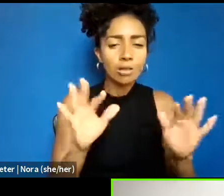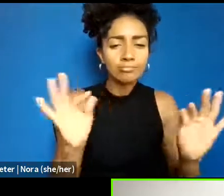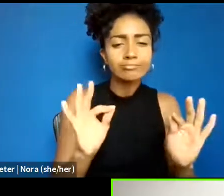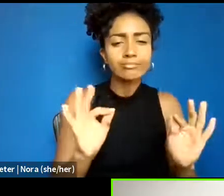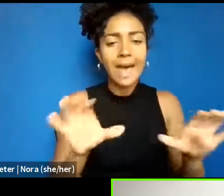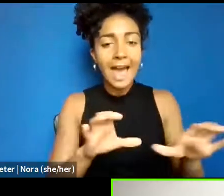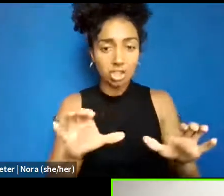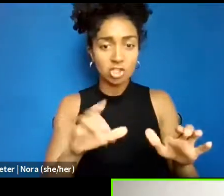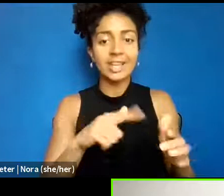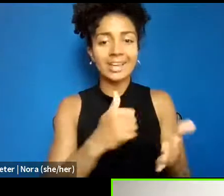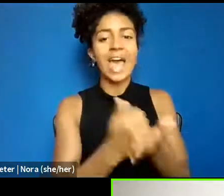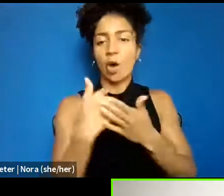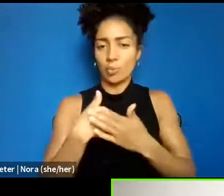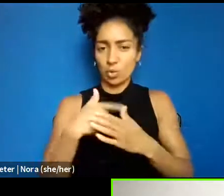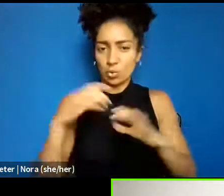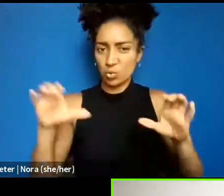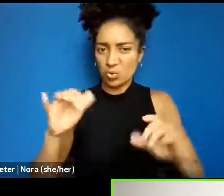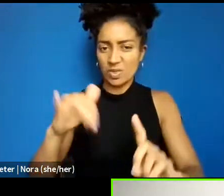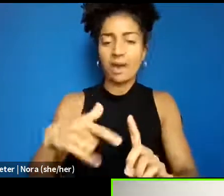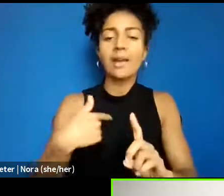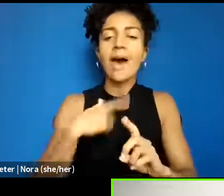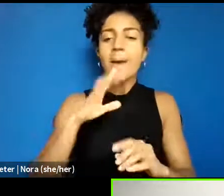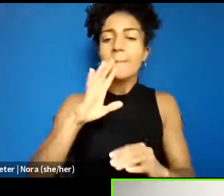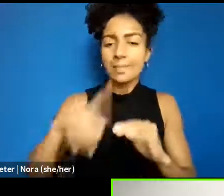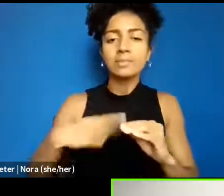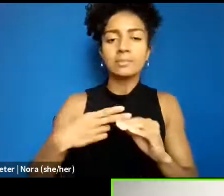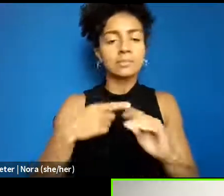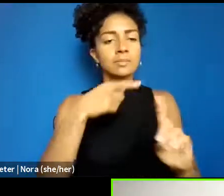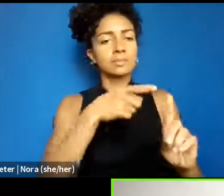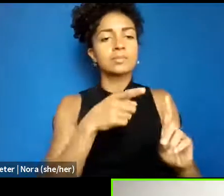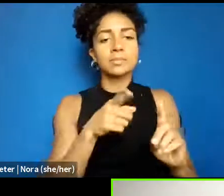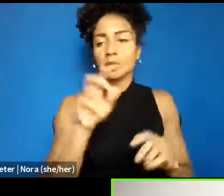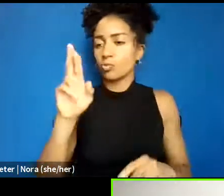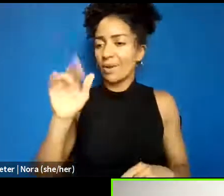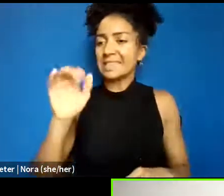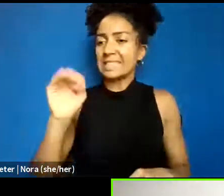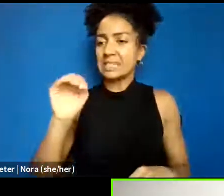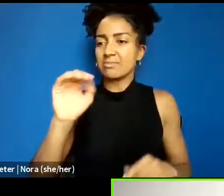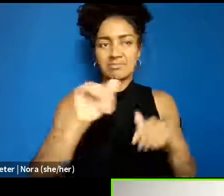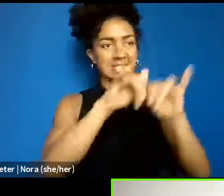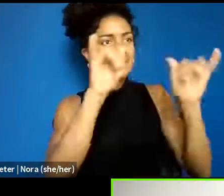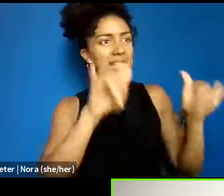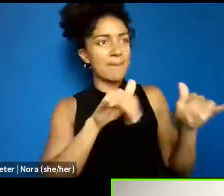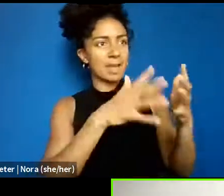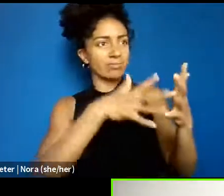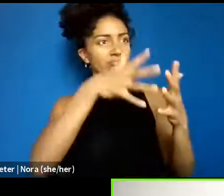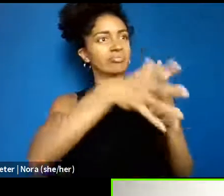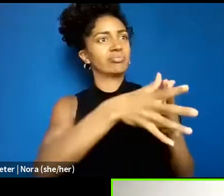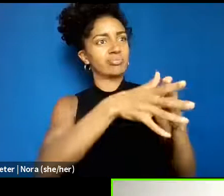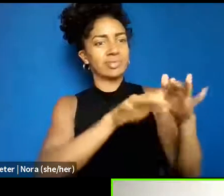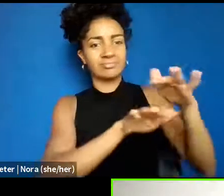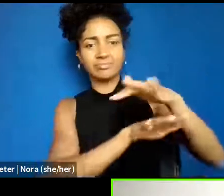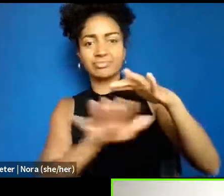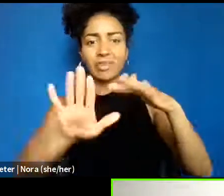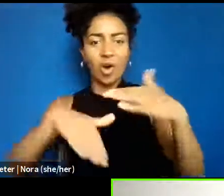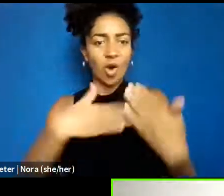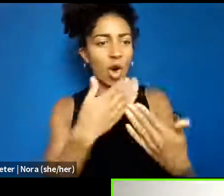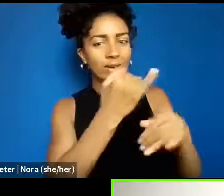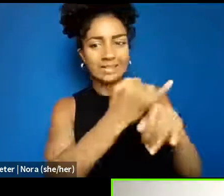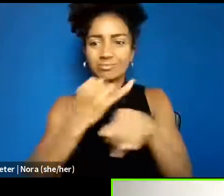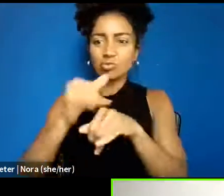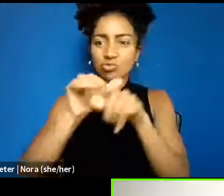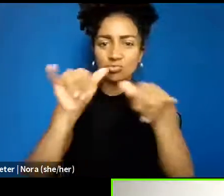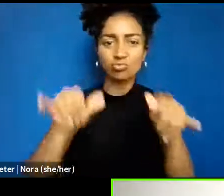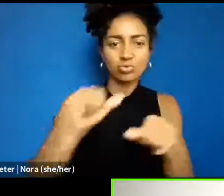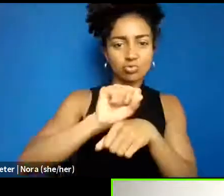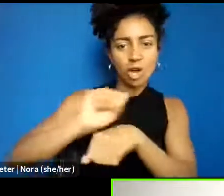systemic racism and how it's pervasive and how it exists in all of these structures. And an action to kind of think about to kind of counteract that